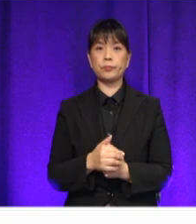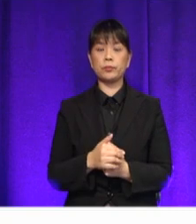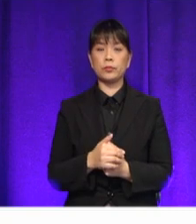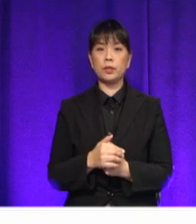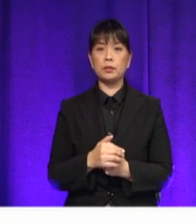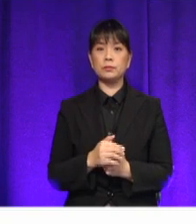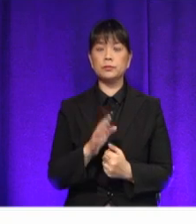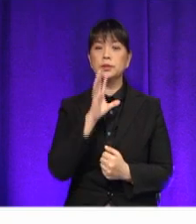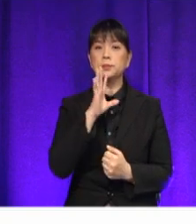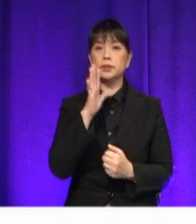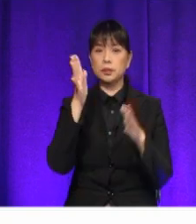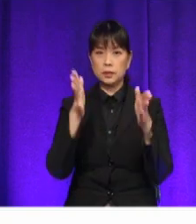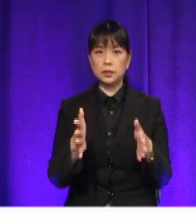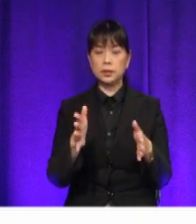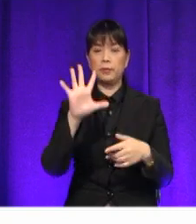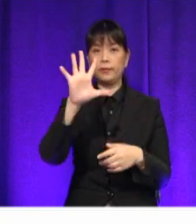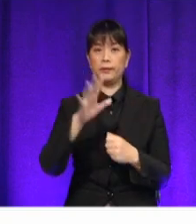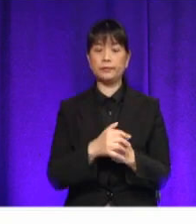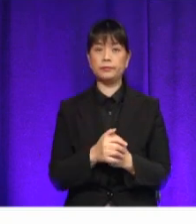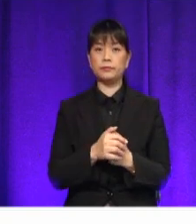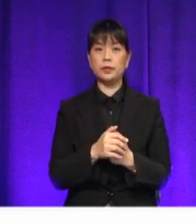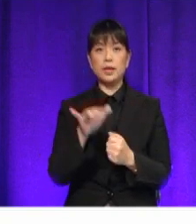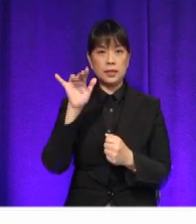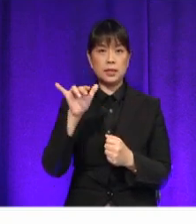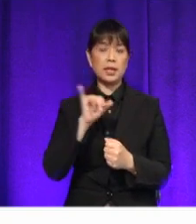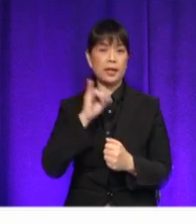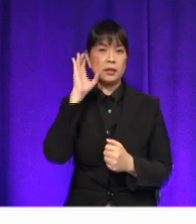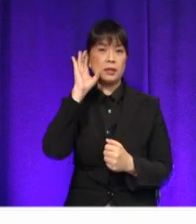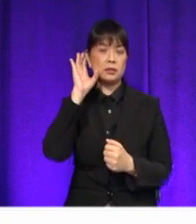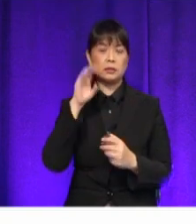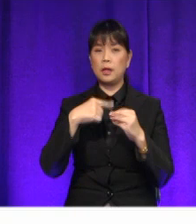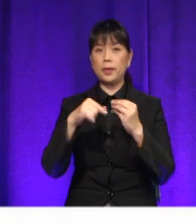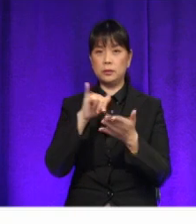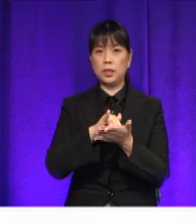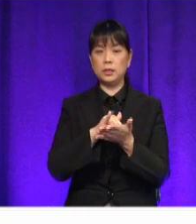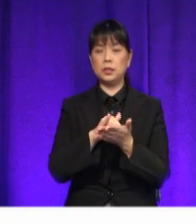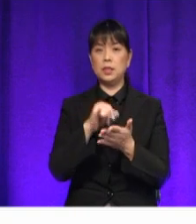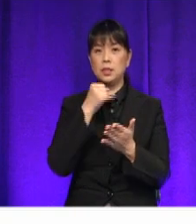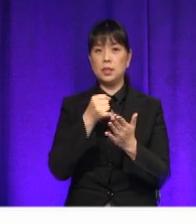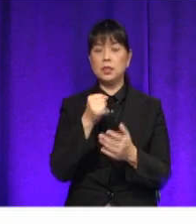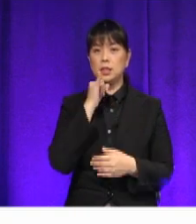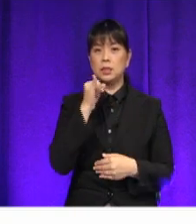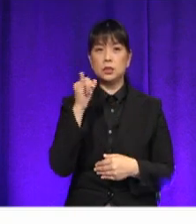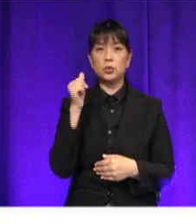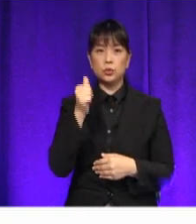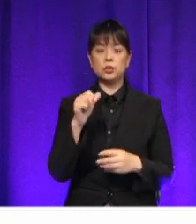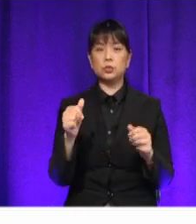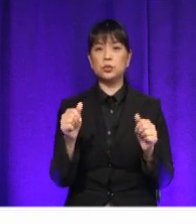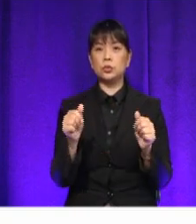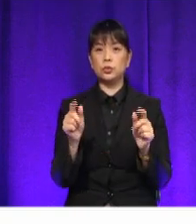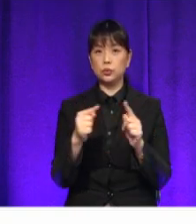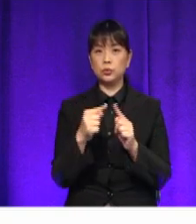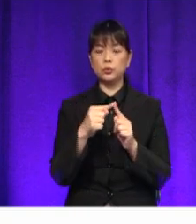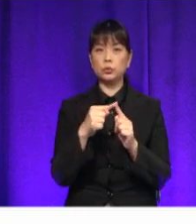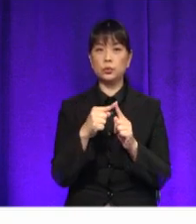Speaker 5. Yes, I heard about that. It's good to see Rochester getting some money. It's a good